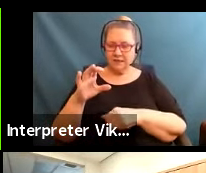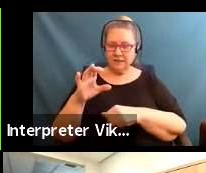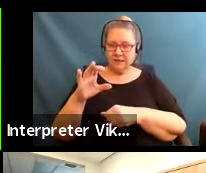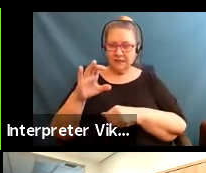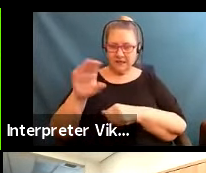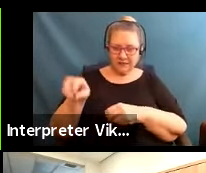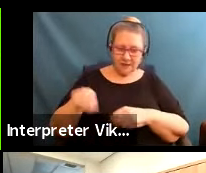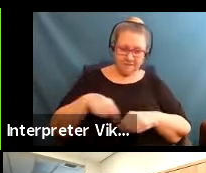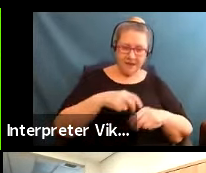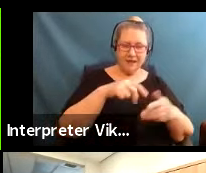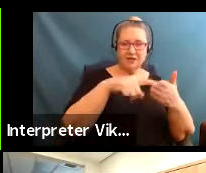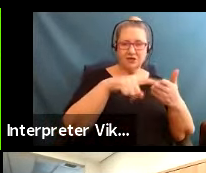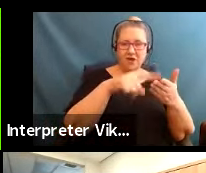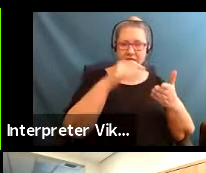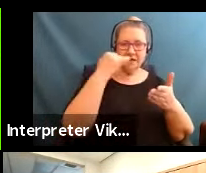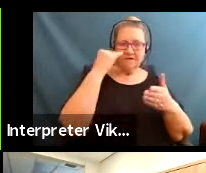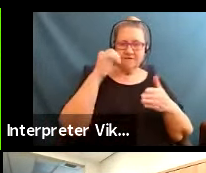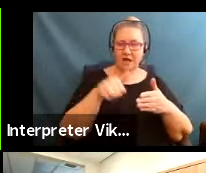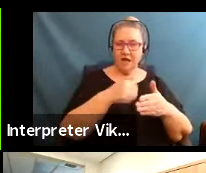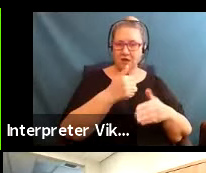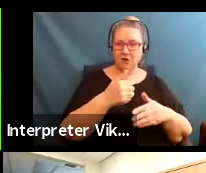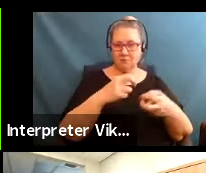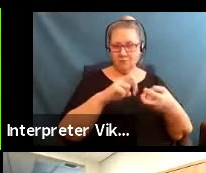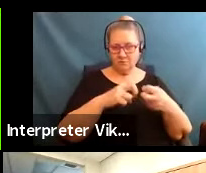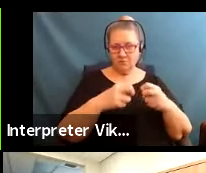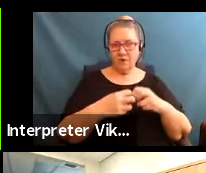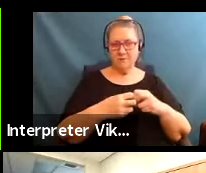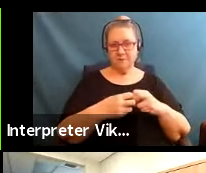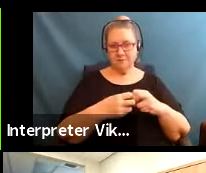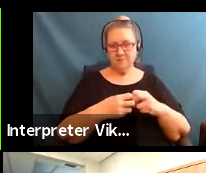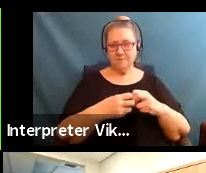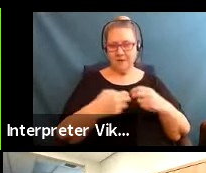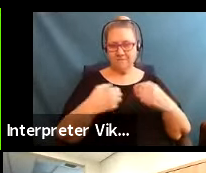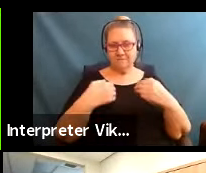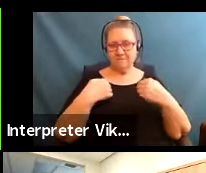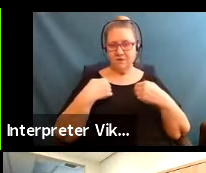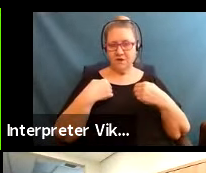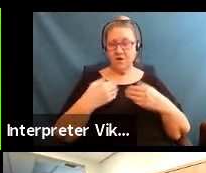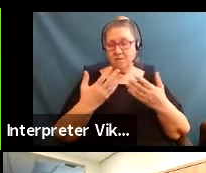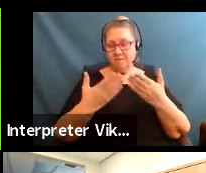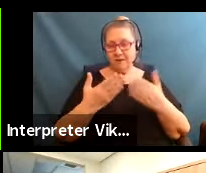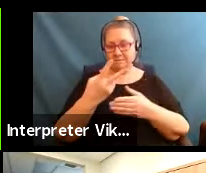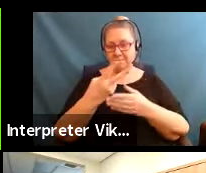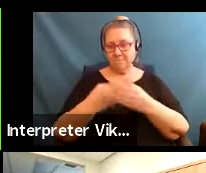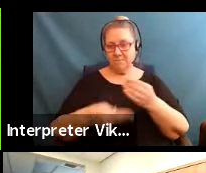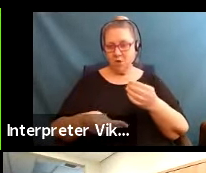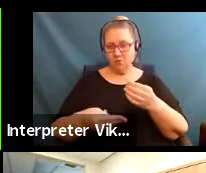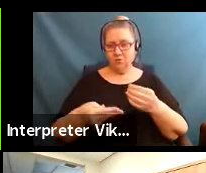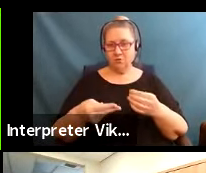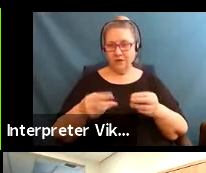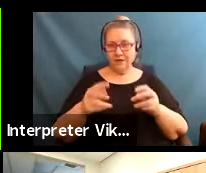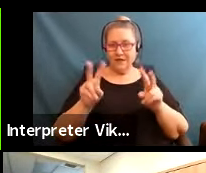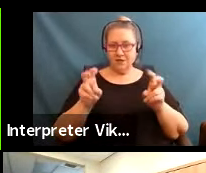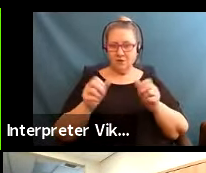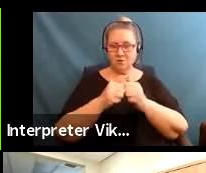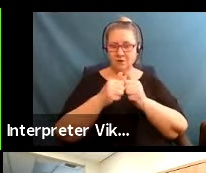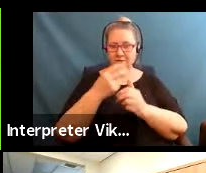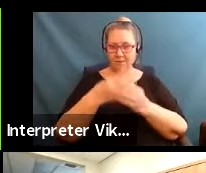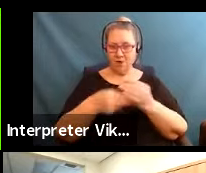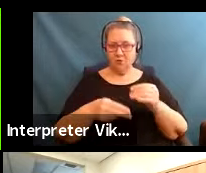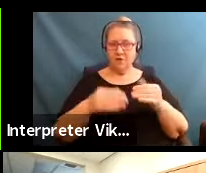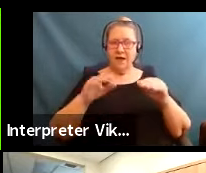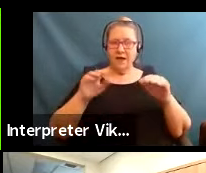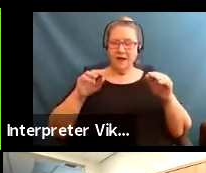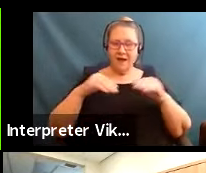other interventions, and whether, if there's a disparity there, is it likely often a combination of access,